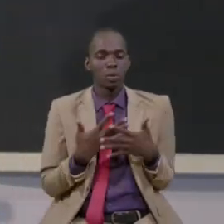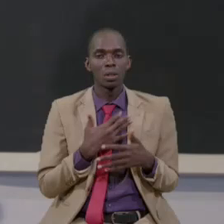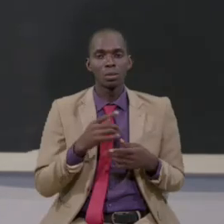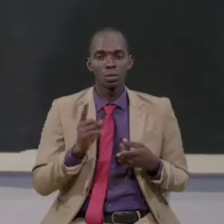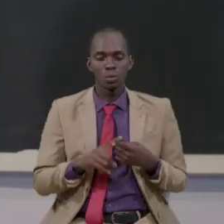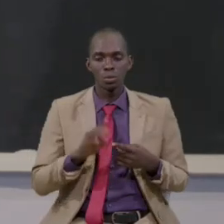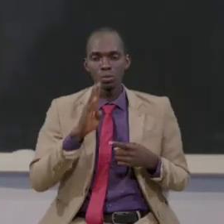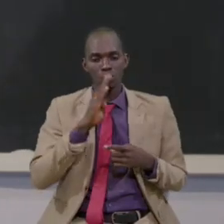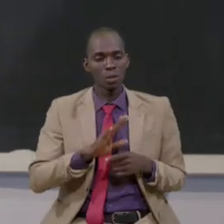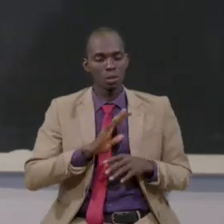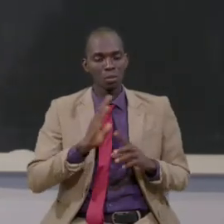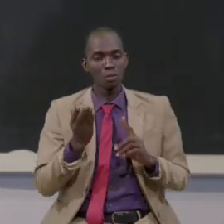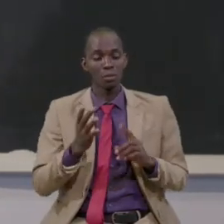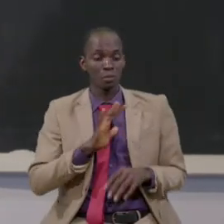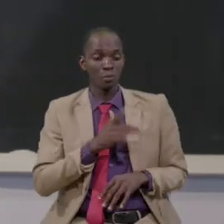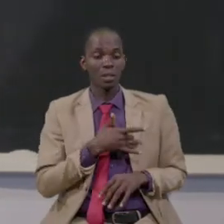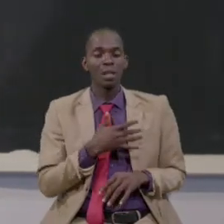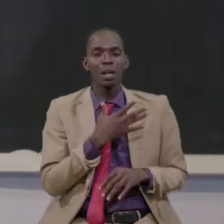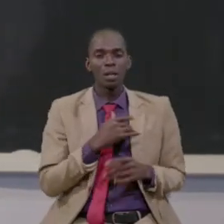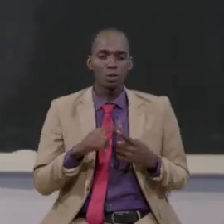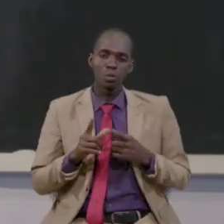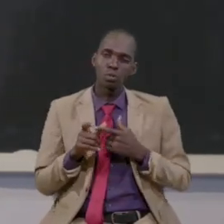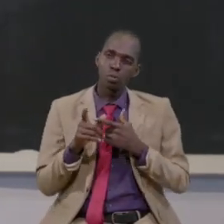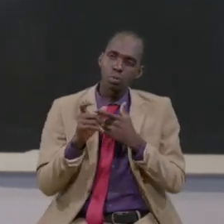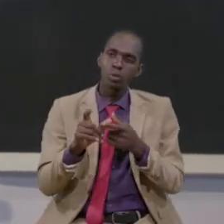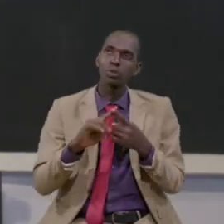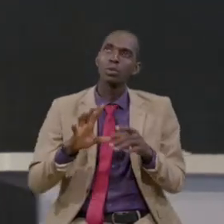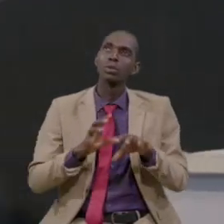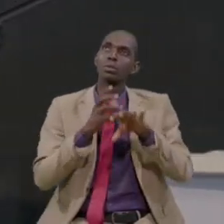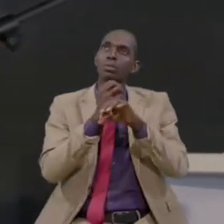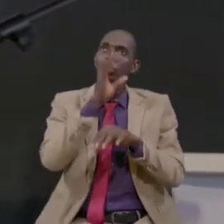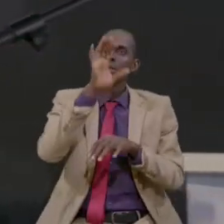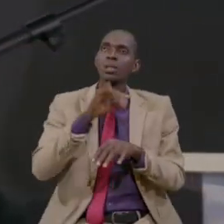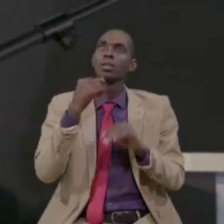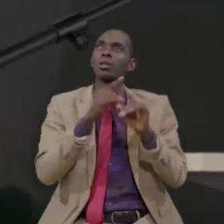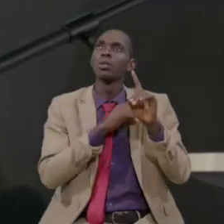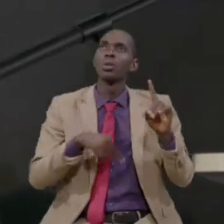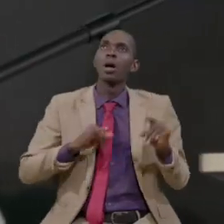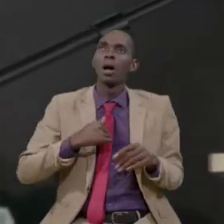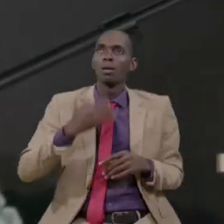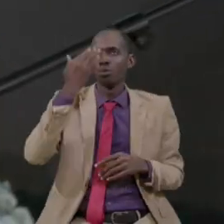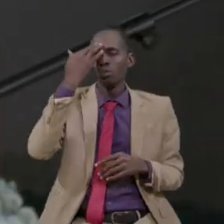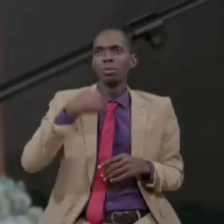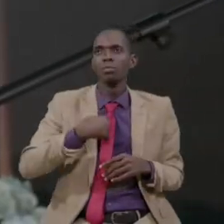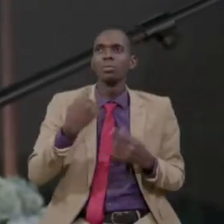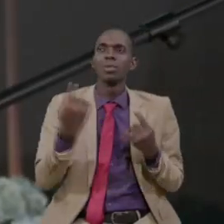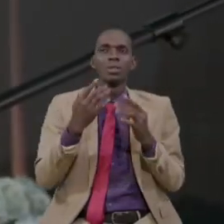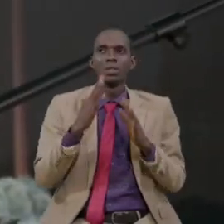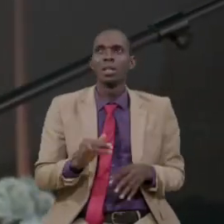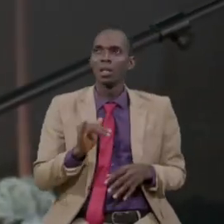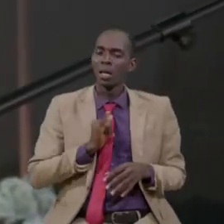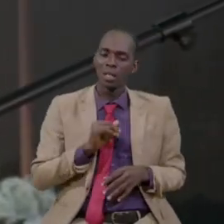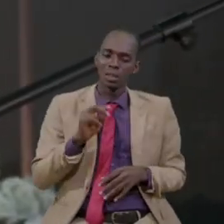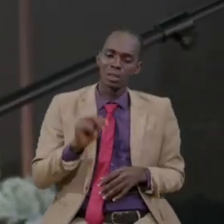to Calvary and to say, Lord, I know I am a sinner. I need forgiveness. I